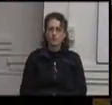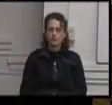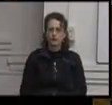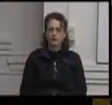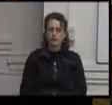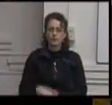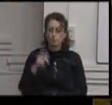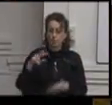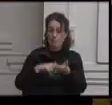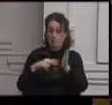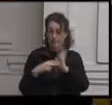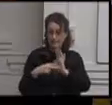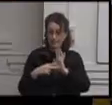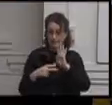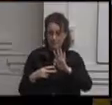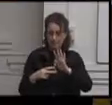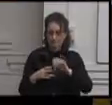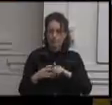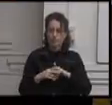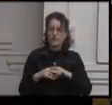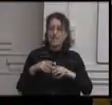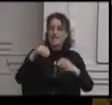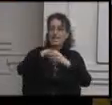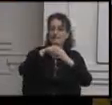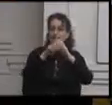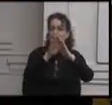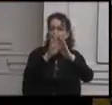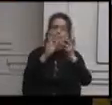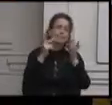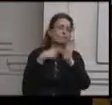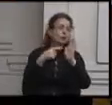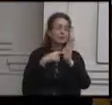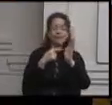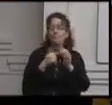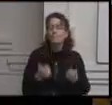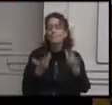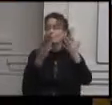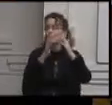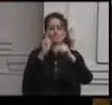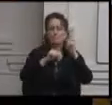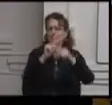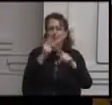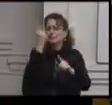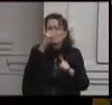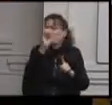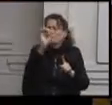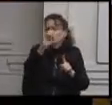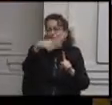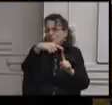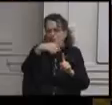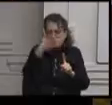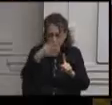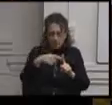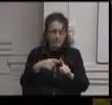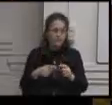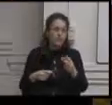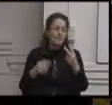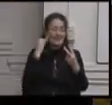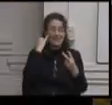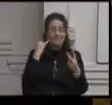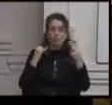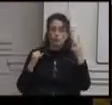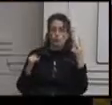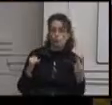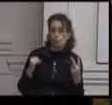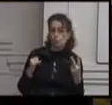a minimum of 2 people that are inside a hazardous atmosphere, so it can be 2, it can be 6,